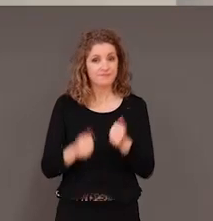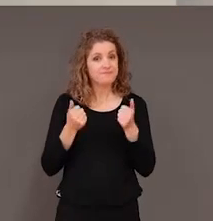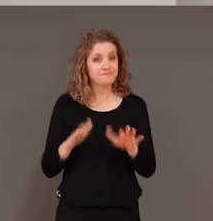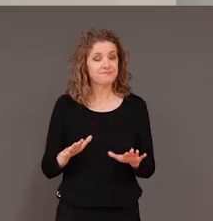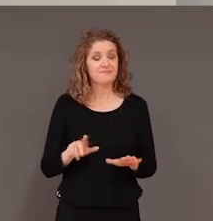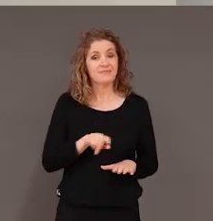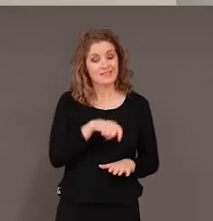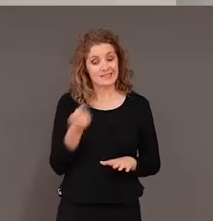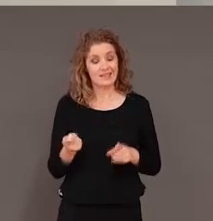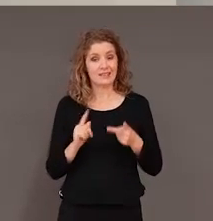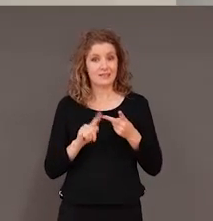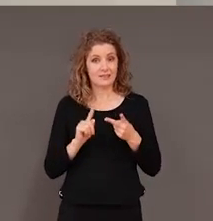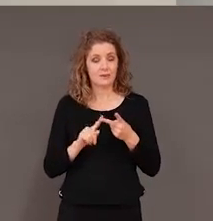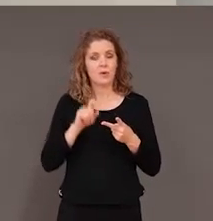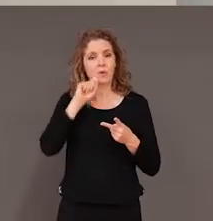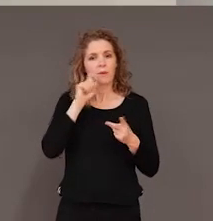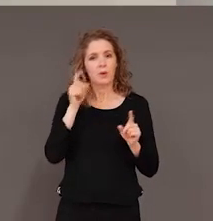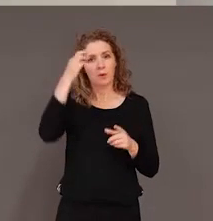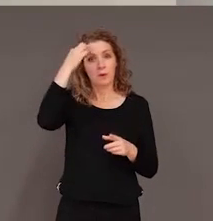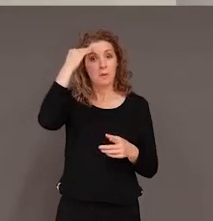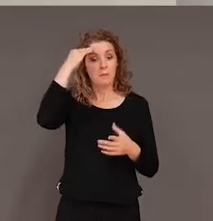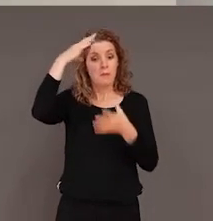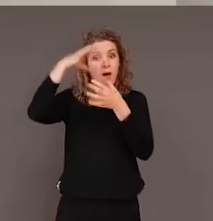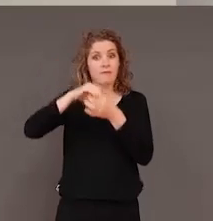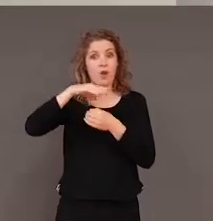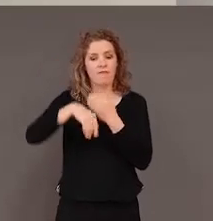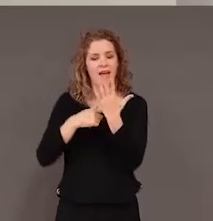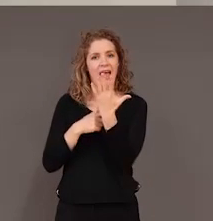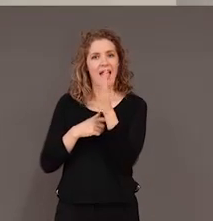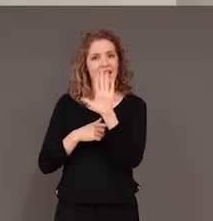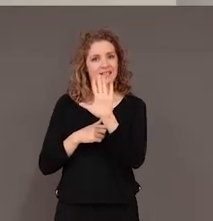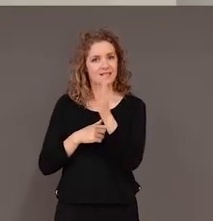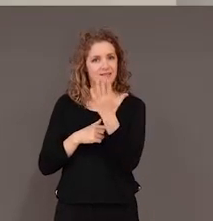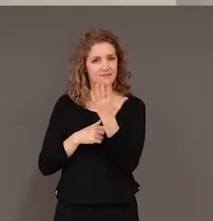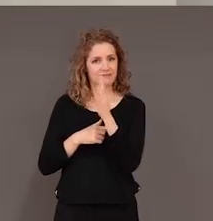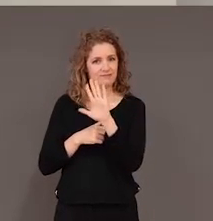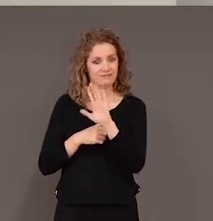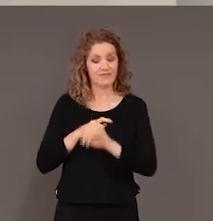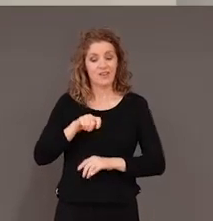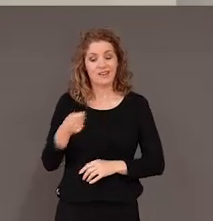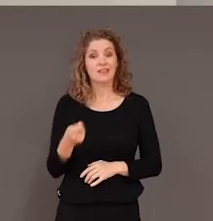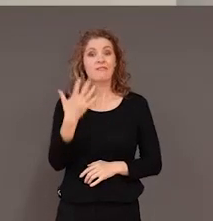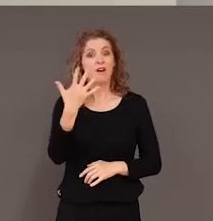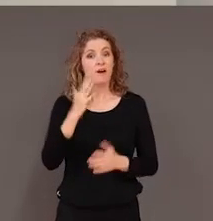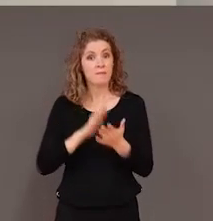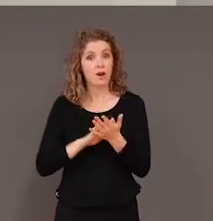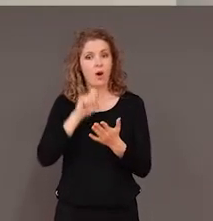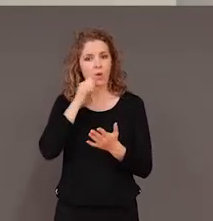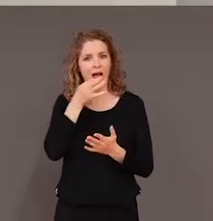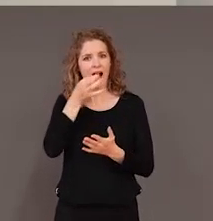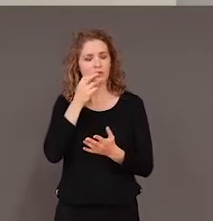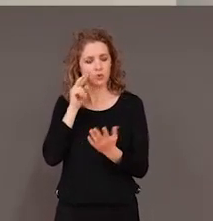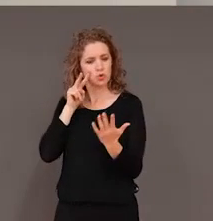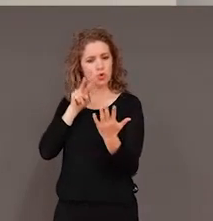The next exercise we're going to do is called Mindfulness of the Hand. So for the next 5 minutes, I'm going to ask you to